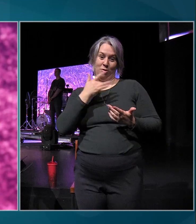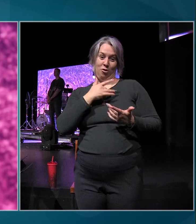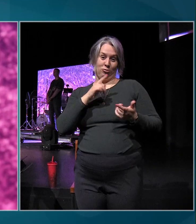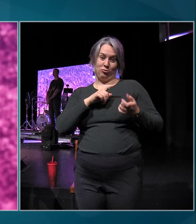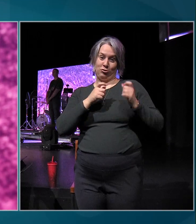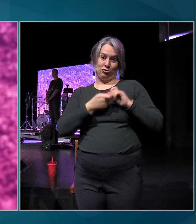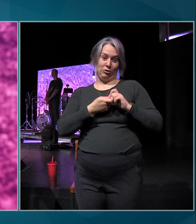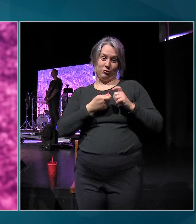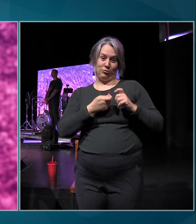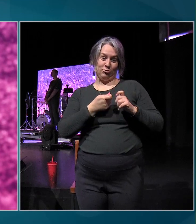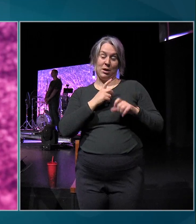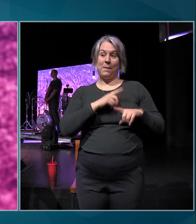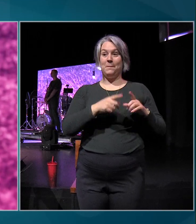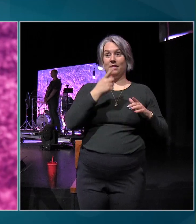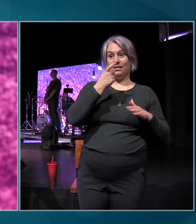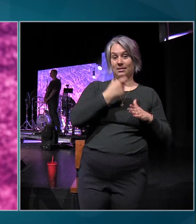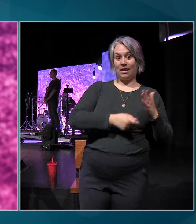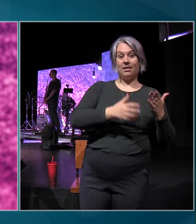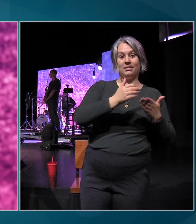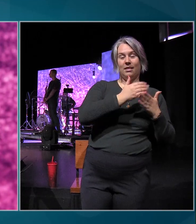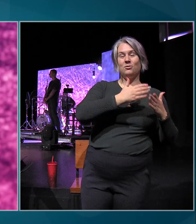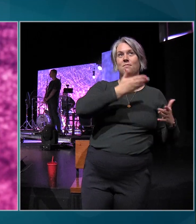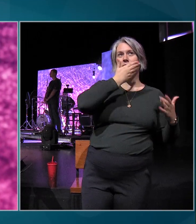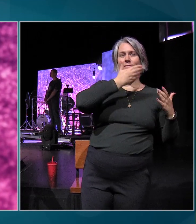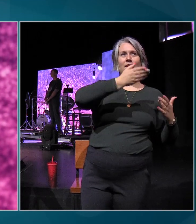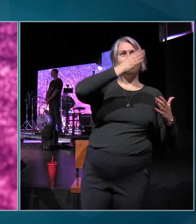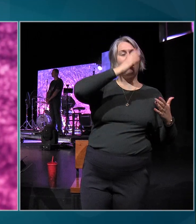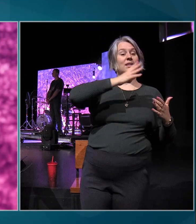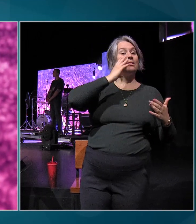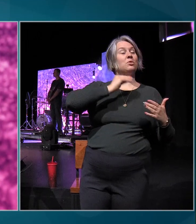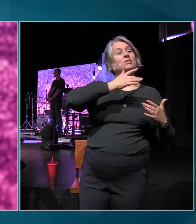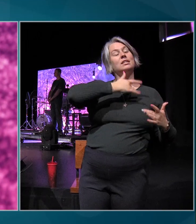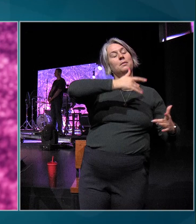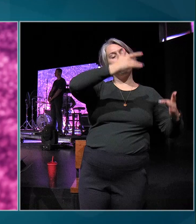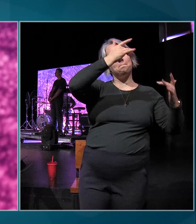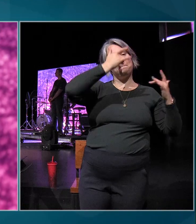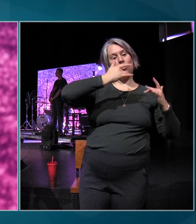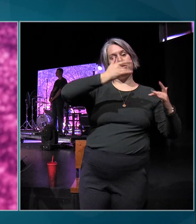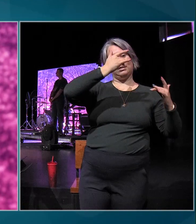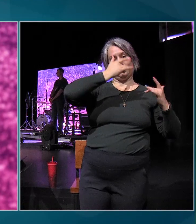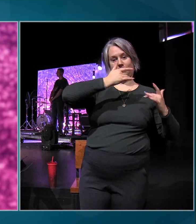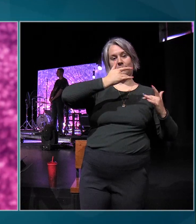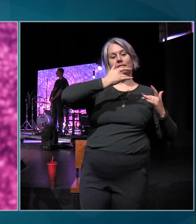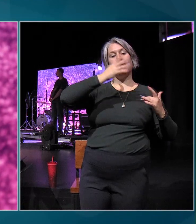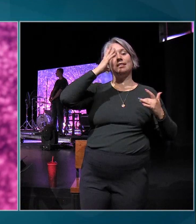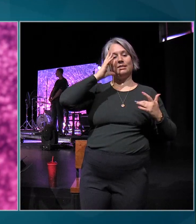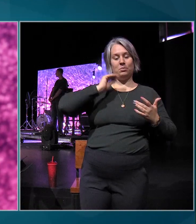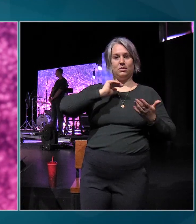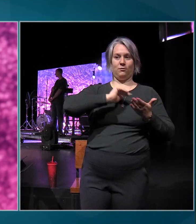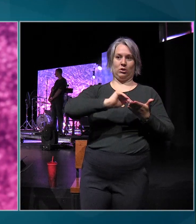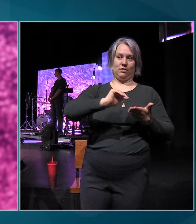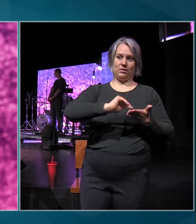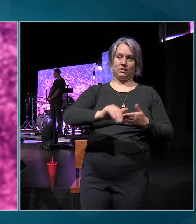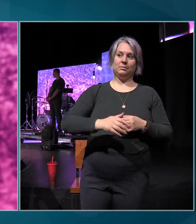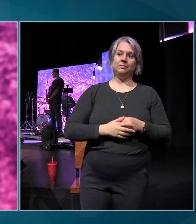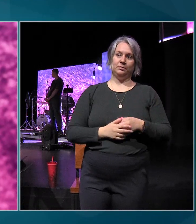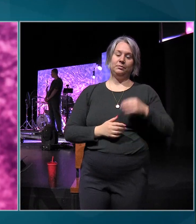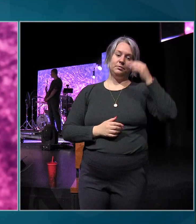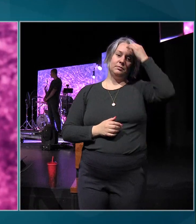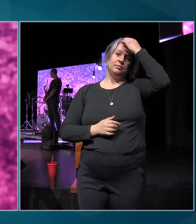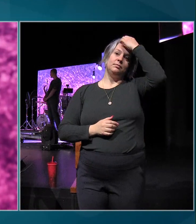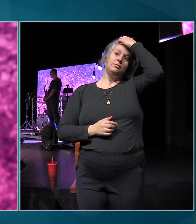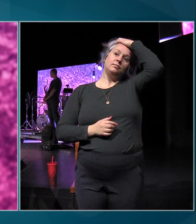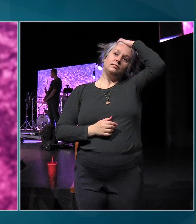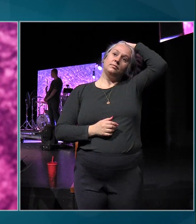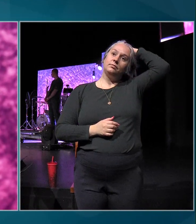God, he ran into the mercy of God. He repented and was forgiven. And so I just want to call us this morning as we're entering